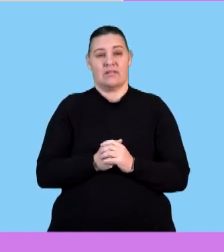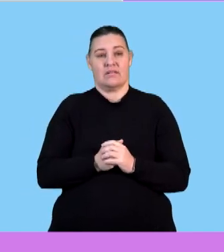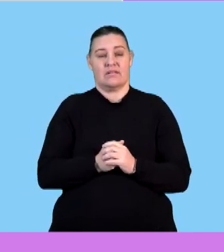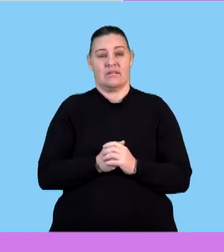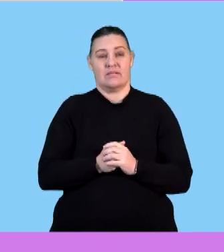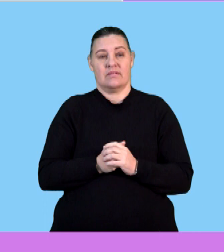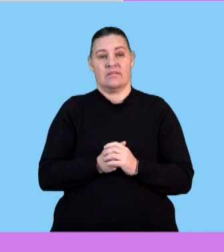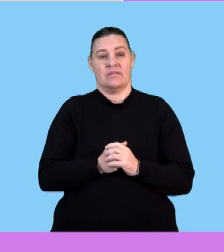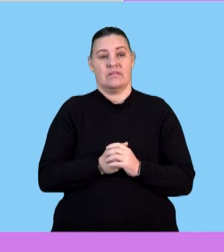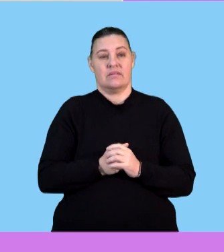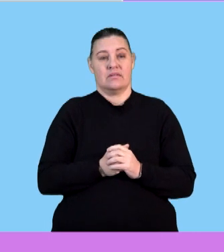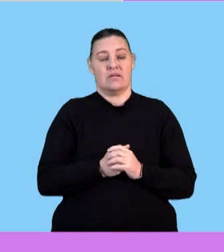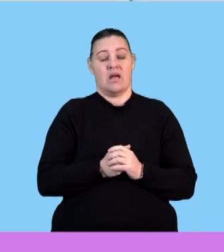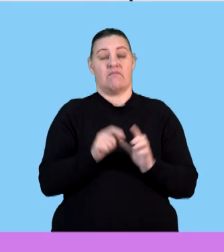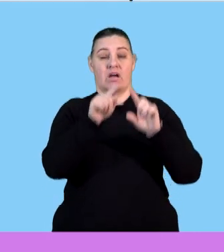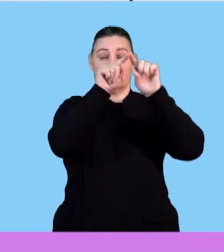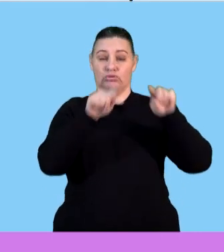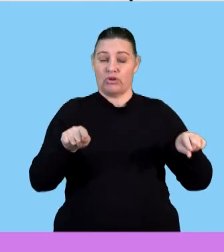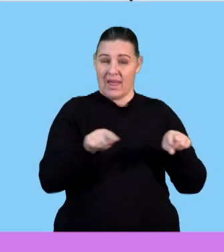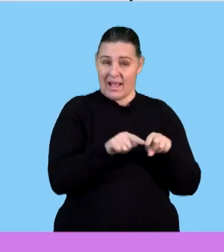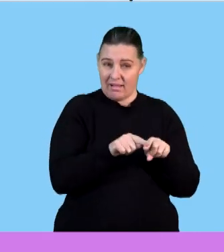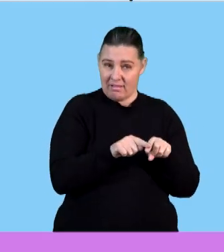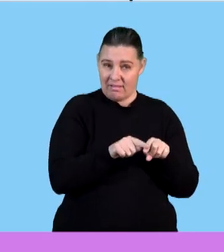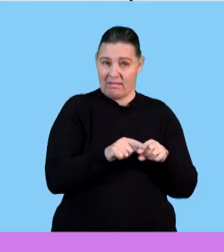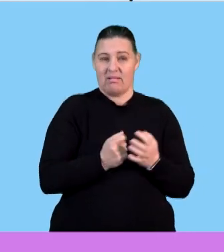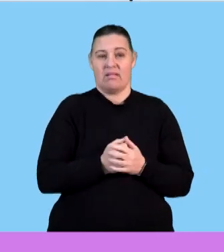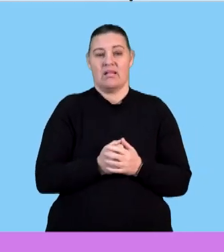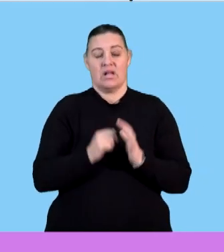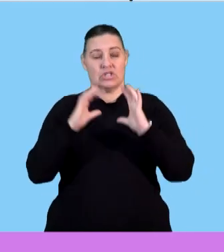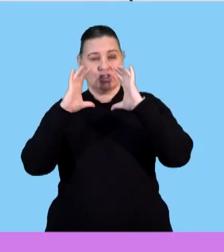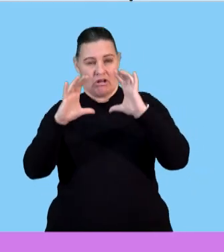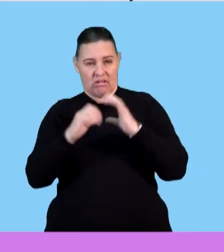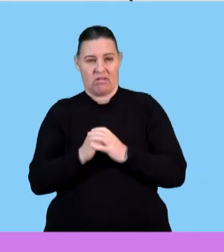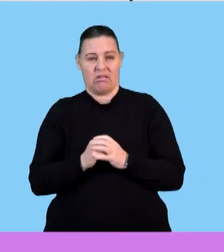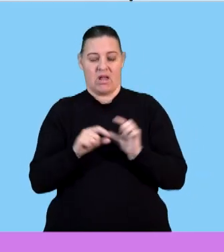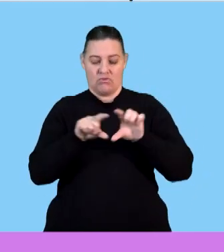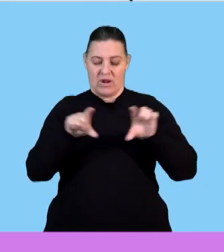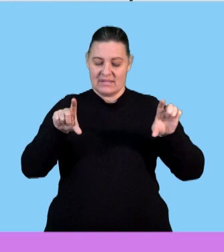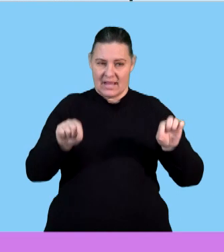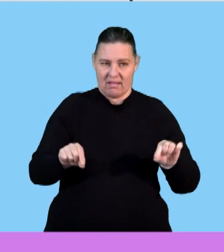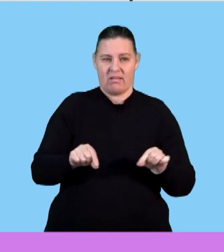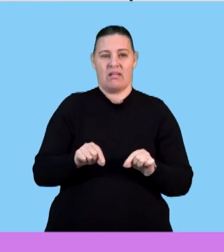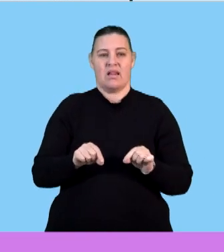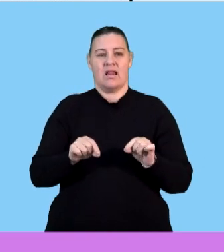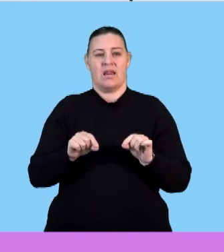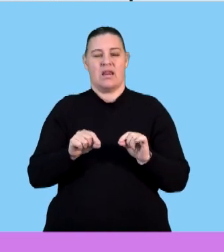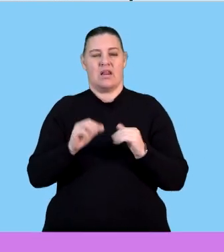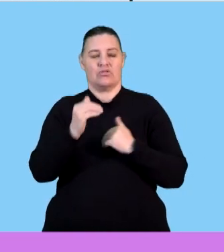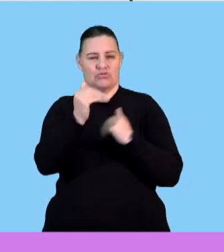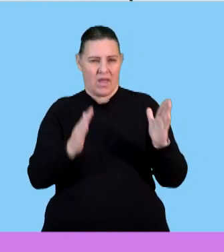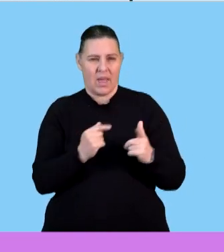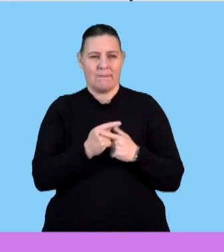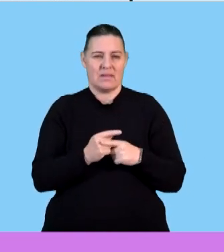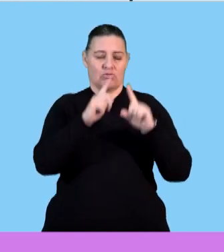of the circle. Okay. Then we spoke about our regular shapes, the triangle, a